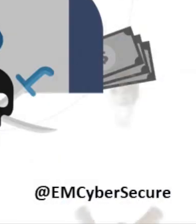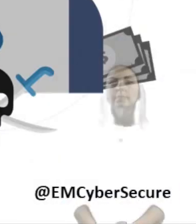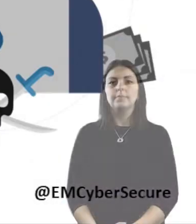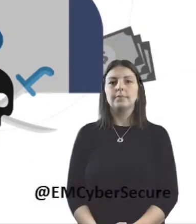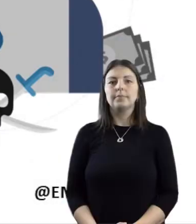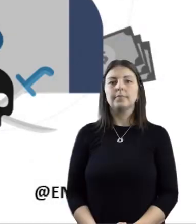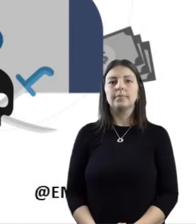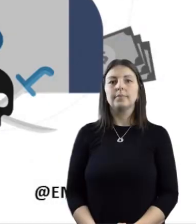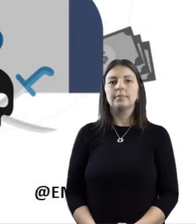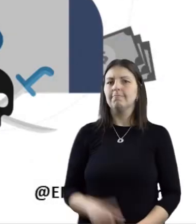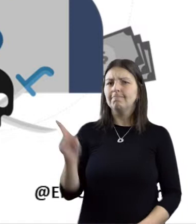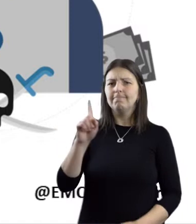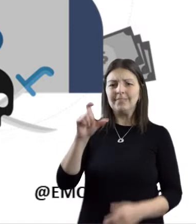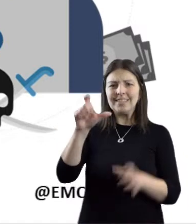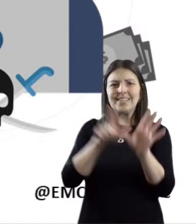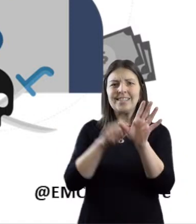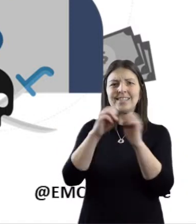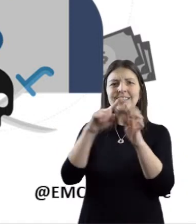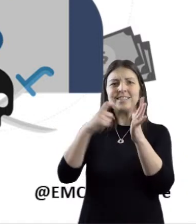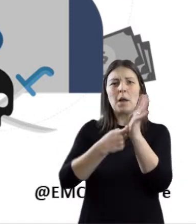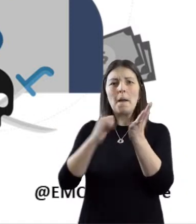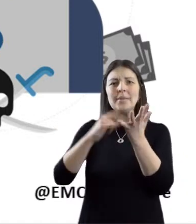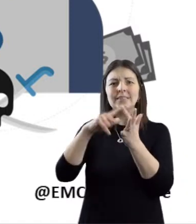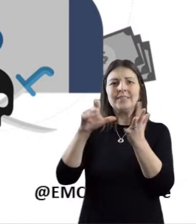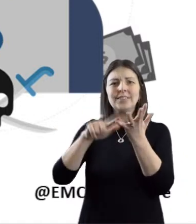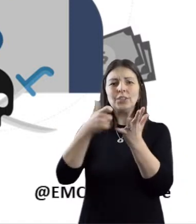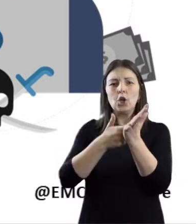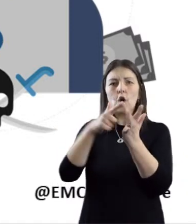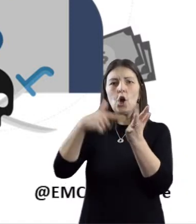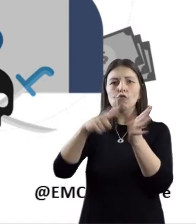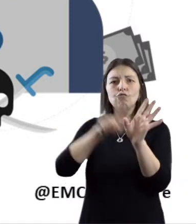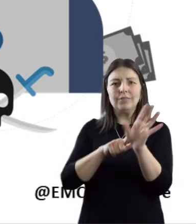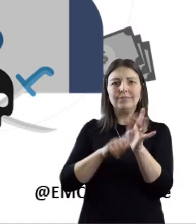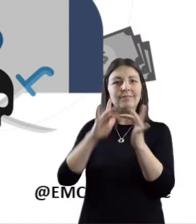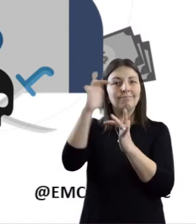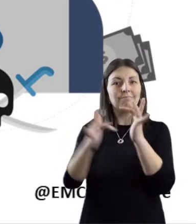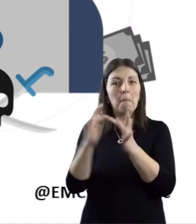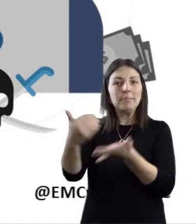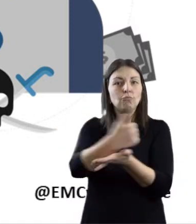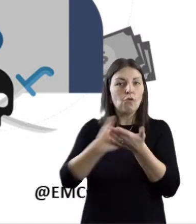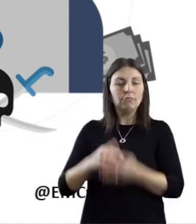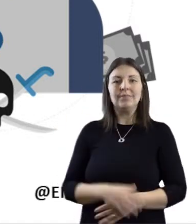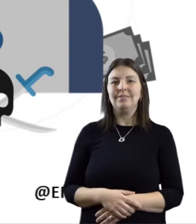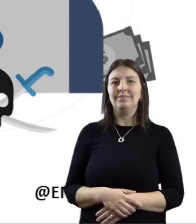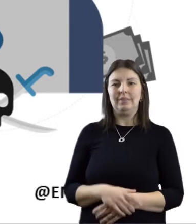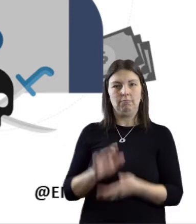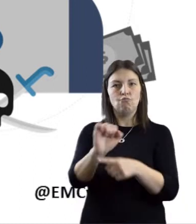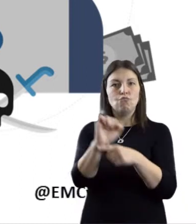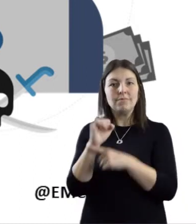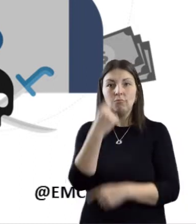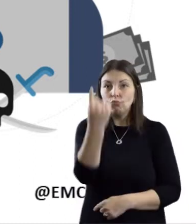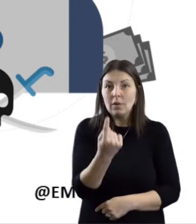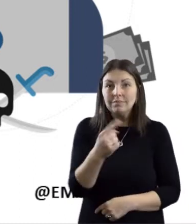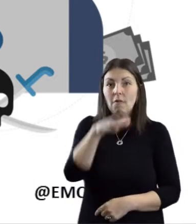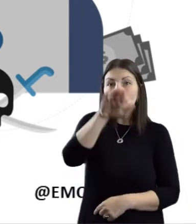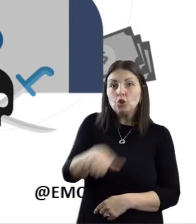So what is cybersecurity? Cybersecurity is how to protect you and your child's money and data from being